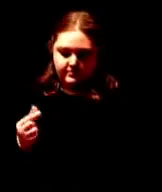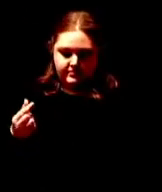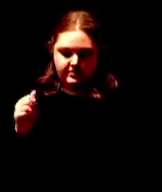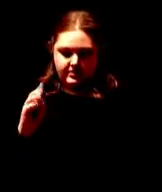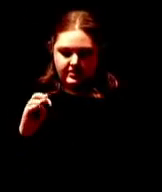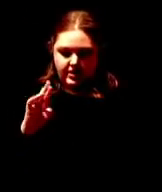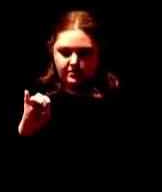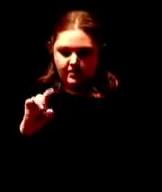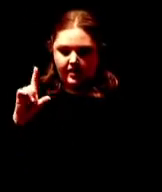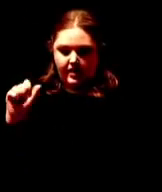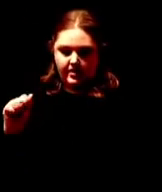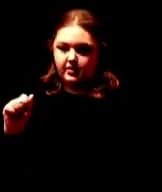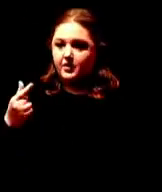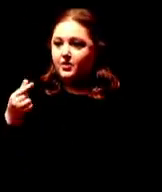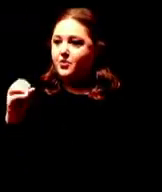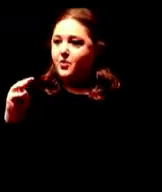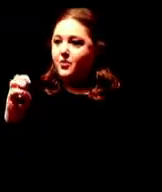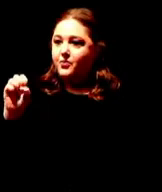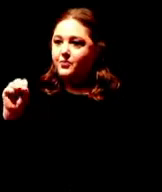Gabriella Gomez.